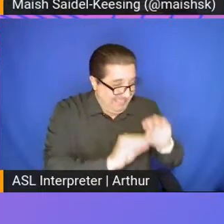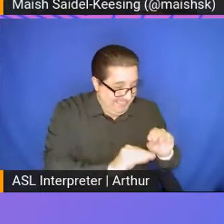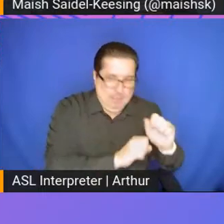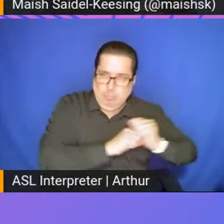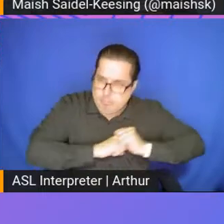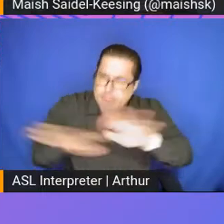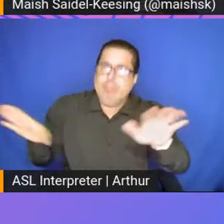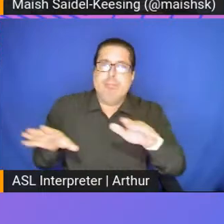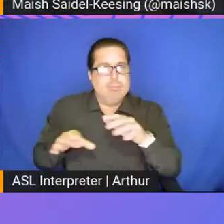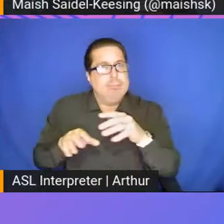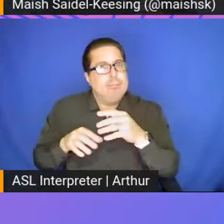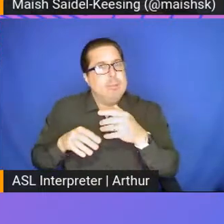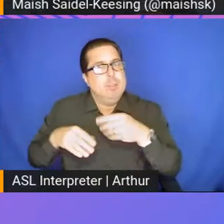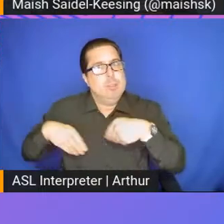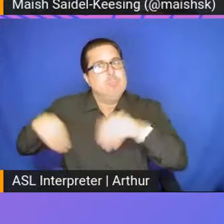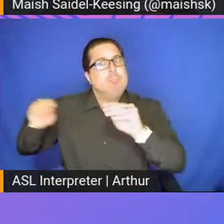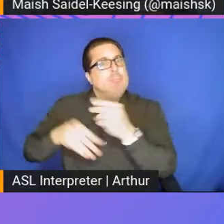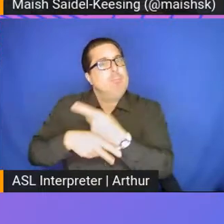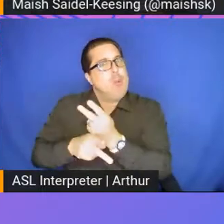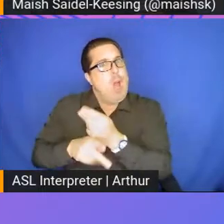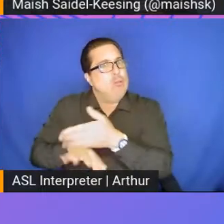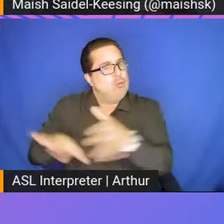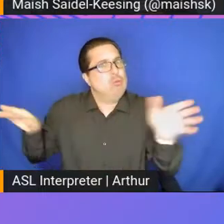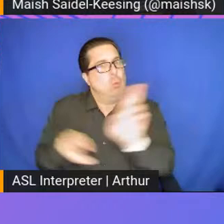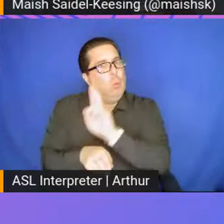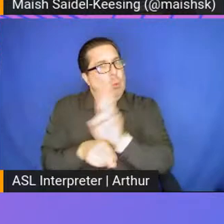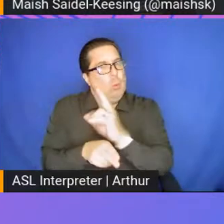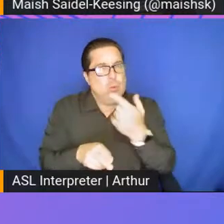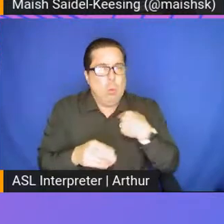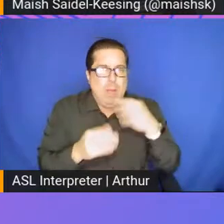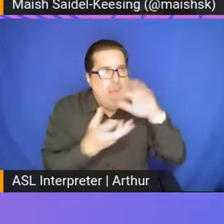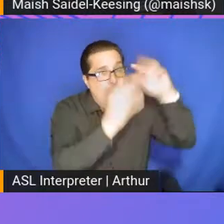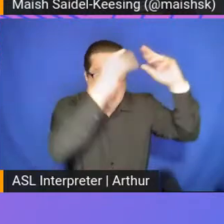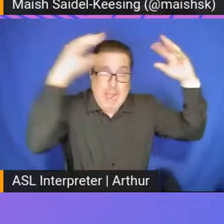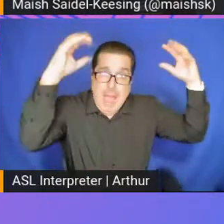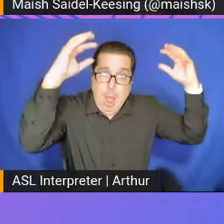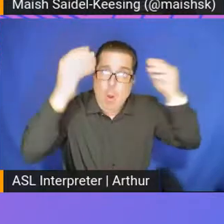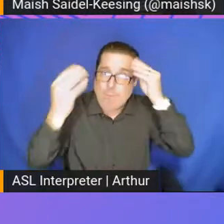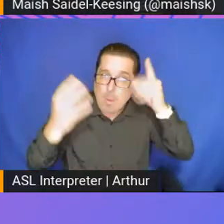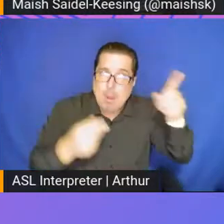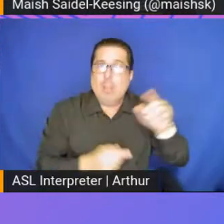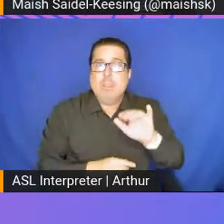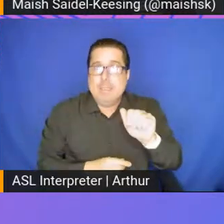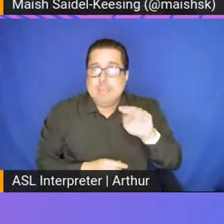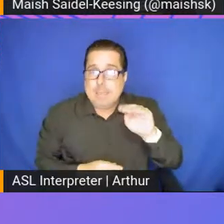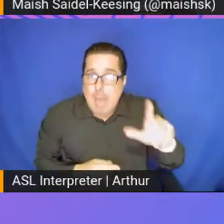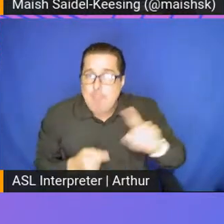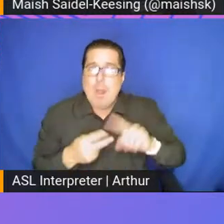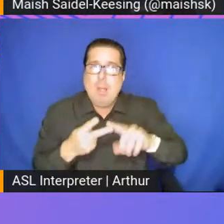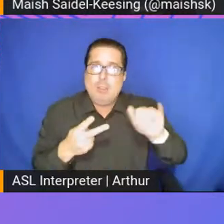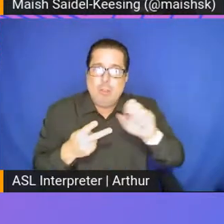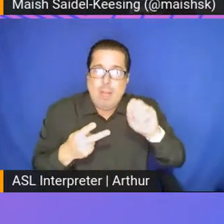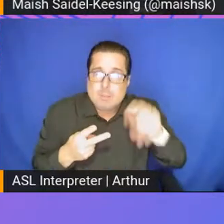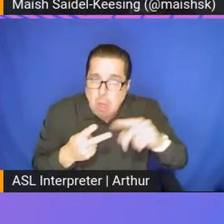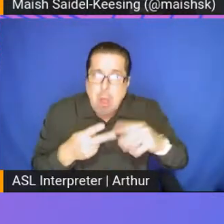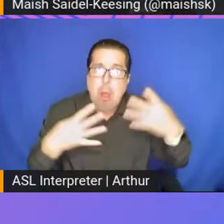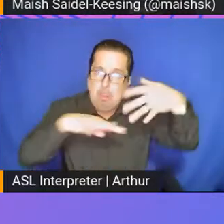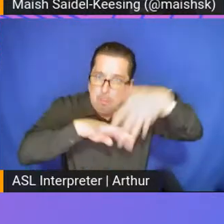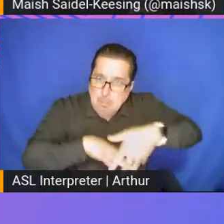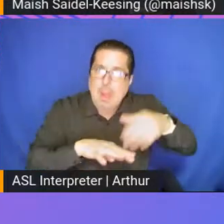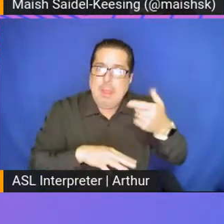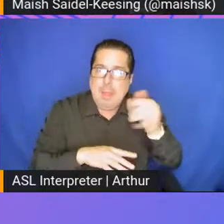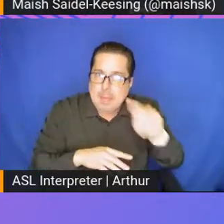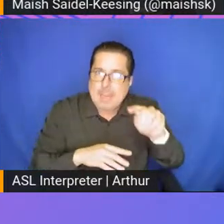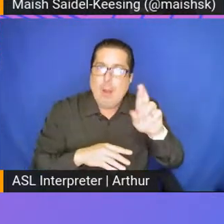looked at the state of things, and we were using CloudFormation. We had YAML or JSON embedded in the Git repos for the